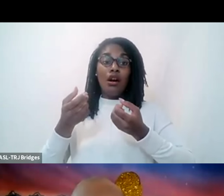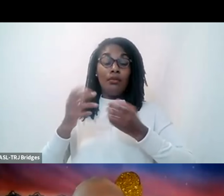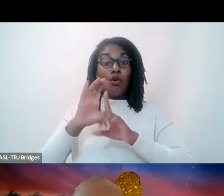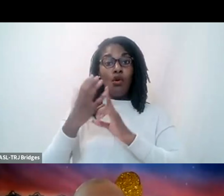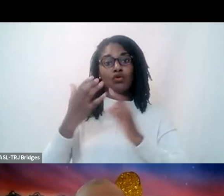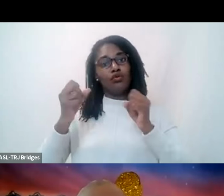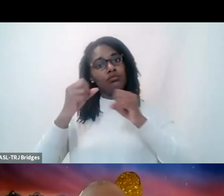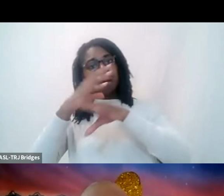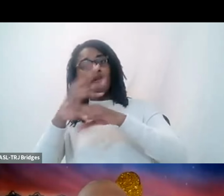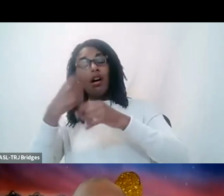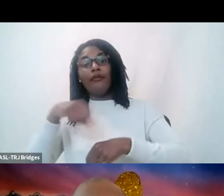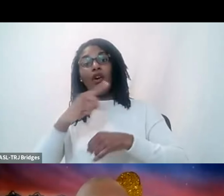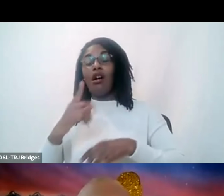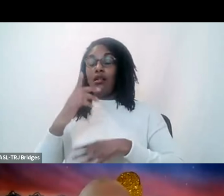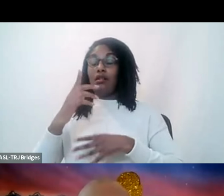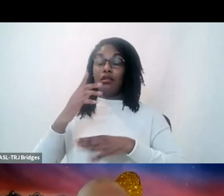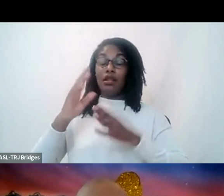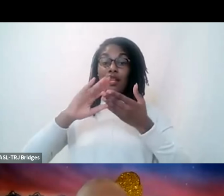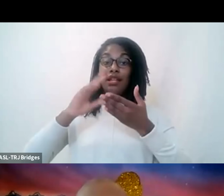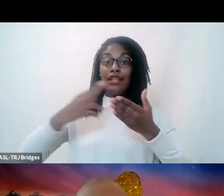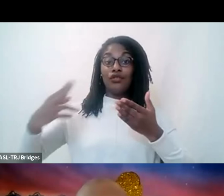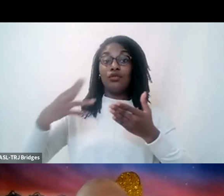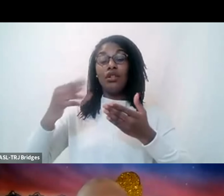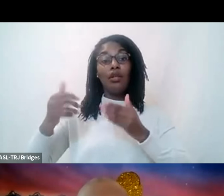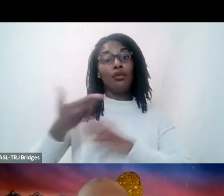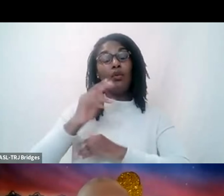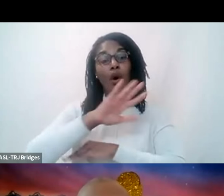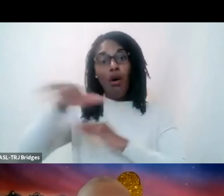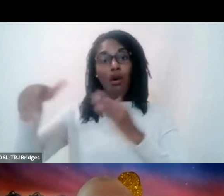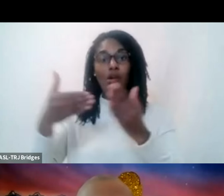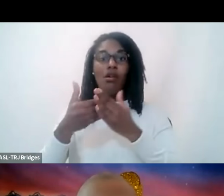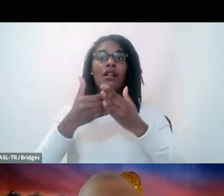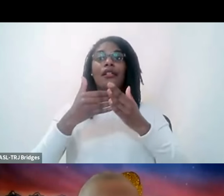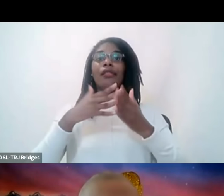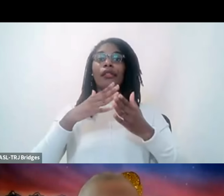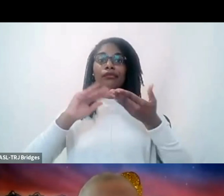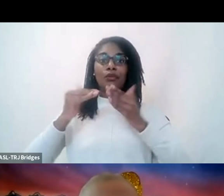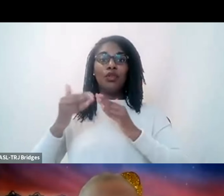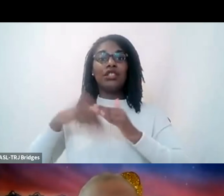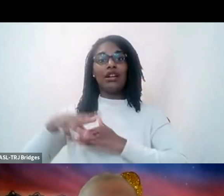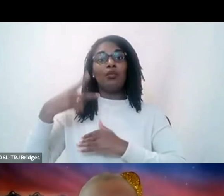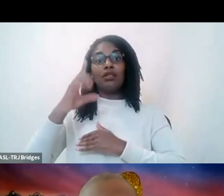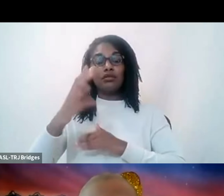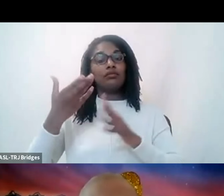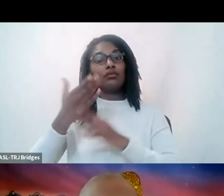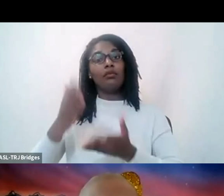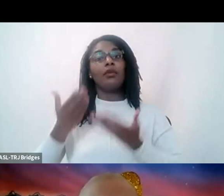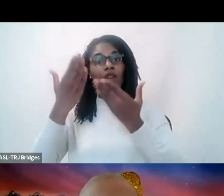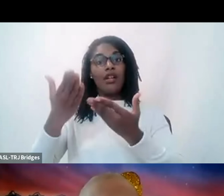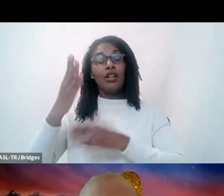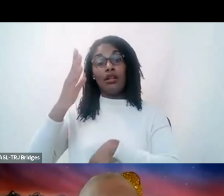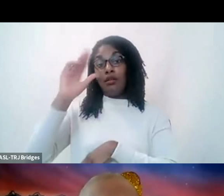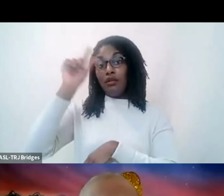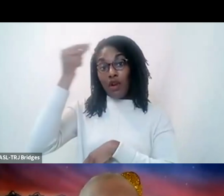of our local history in all the neighborhoods across DC through humanities programming and grants.